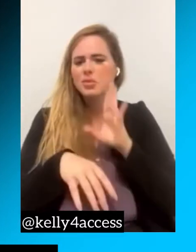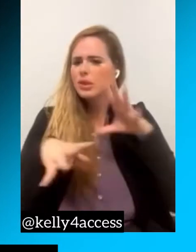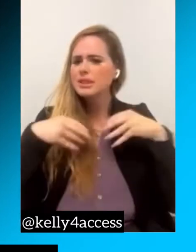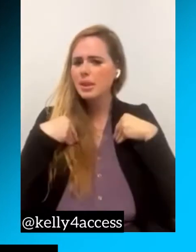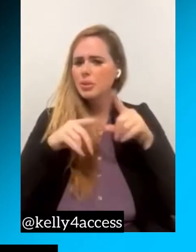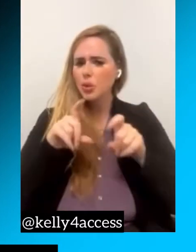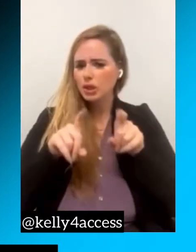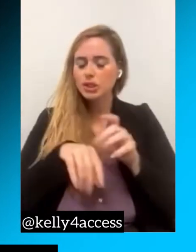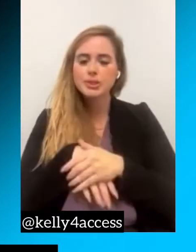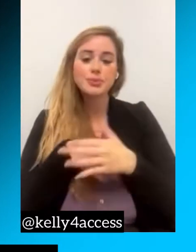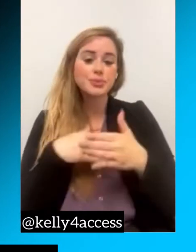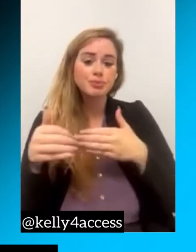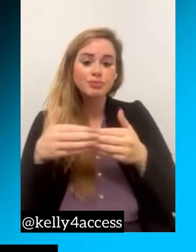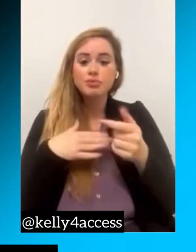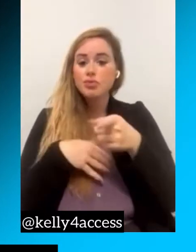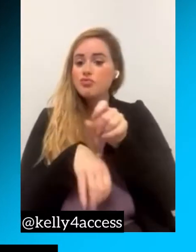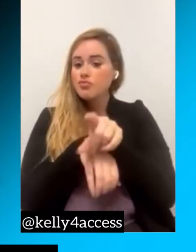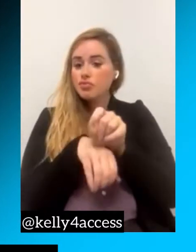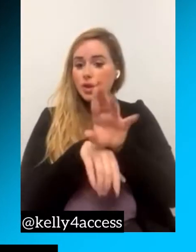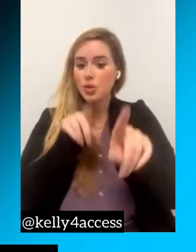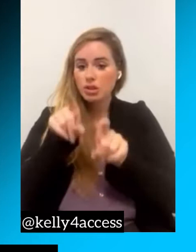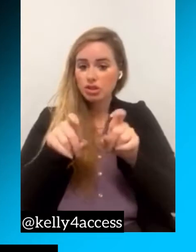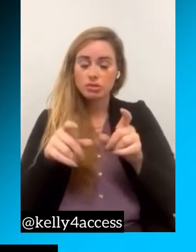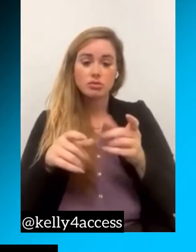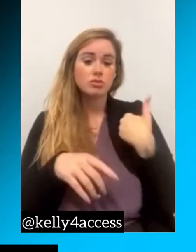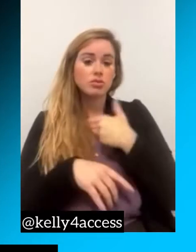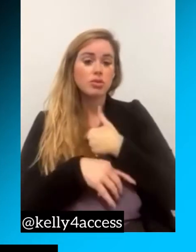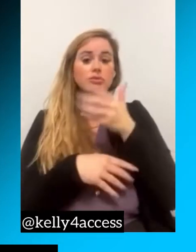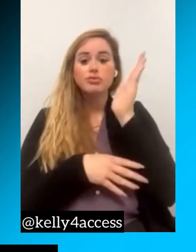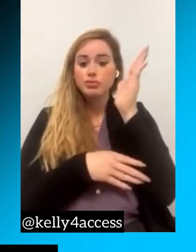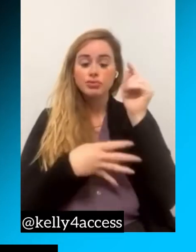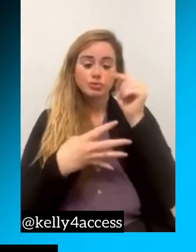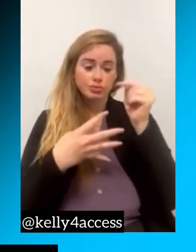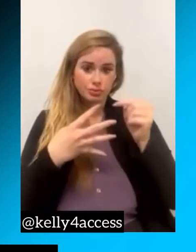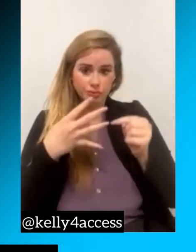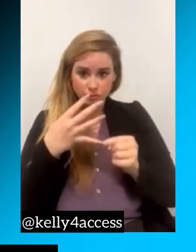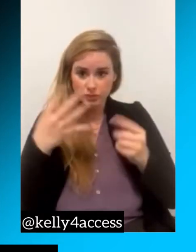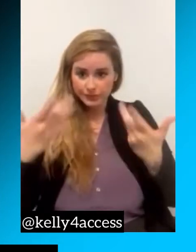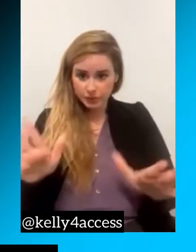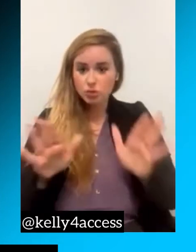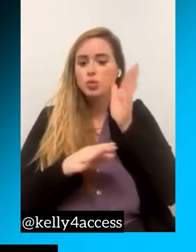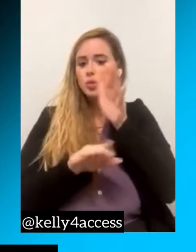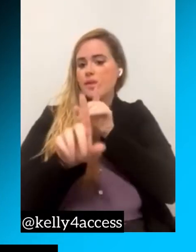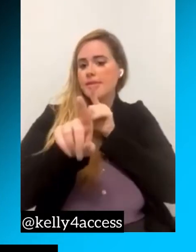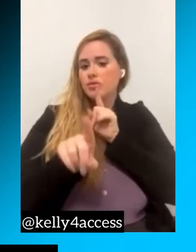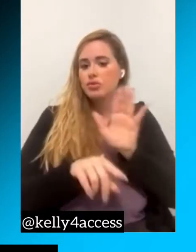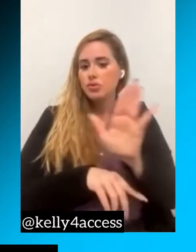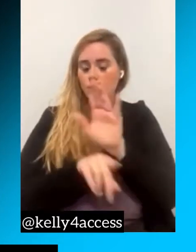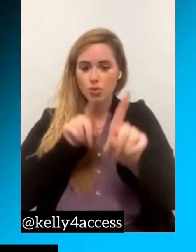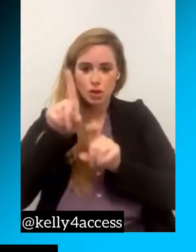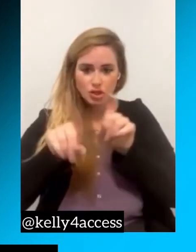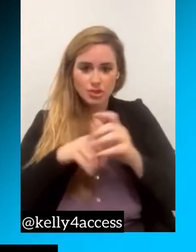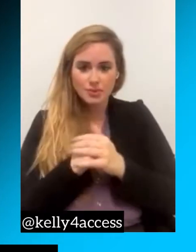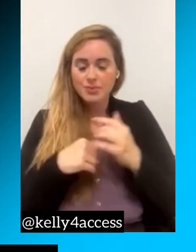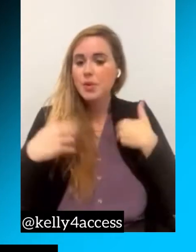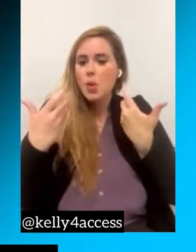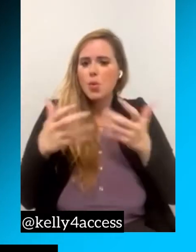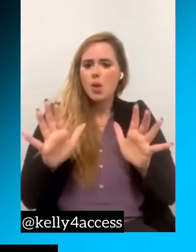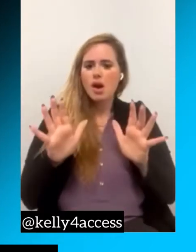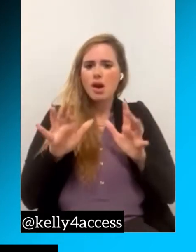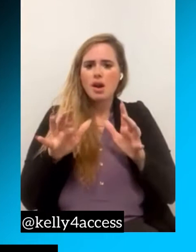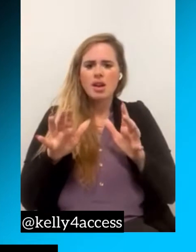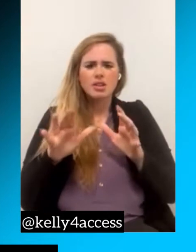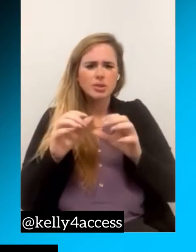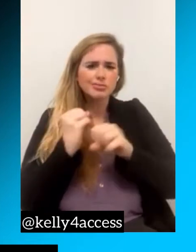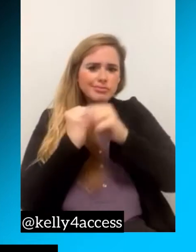So just submit your questions, and at the end we'll answer a couple of those if it permits all of us to do so. I don't want to keep anyone for too long if